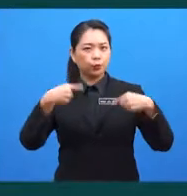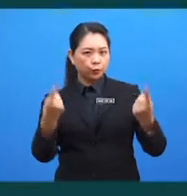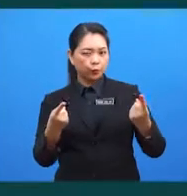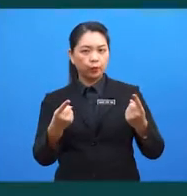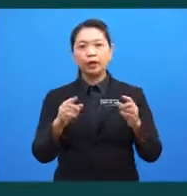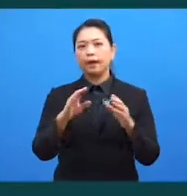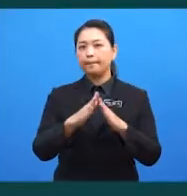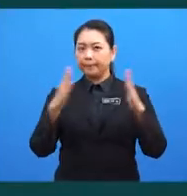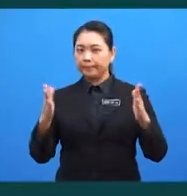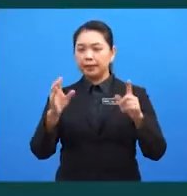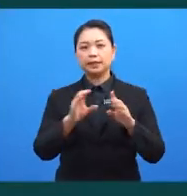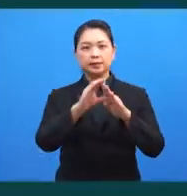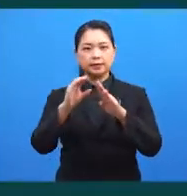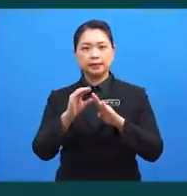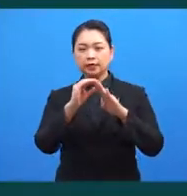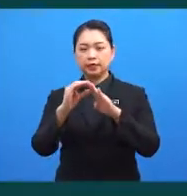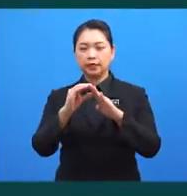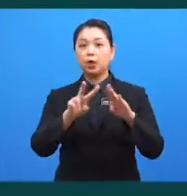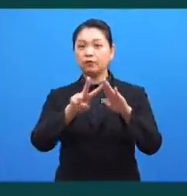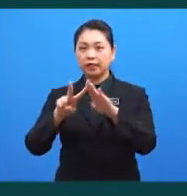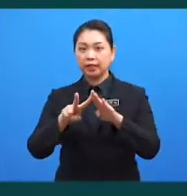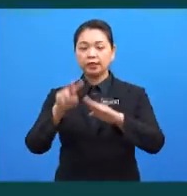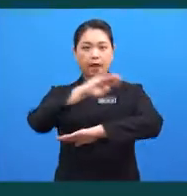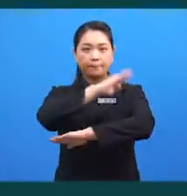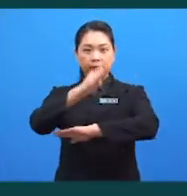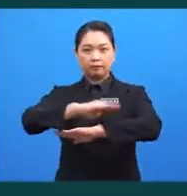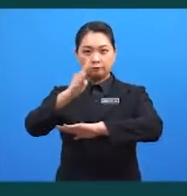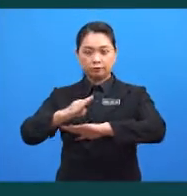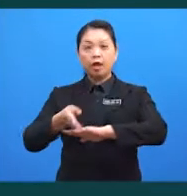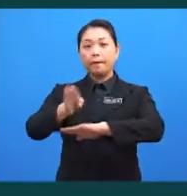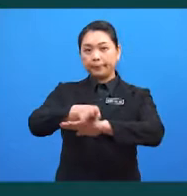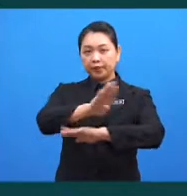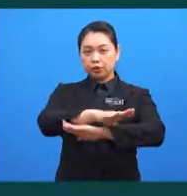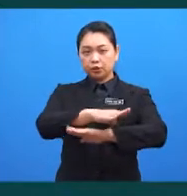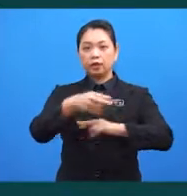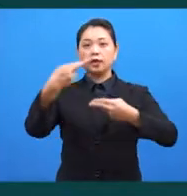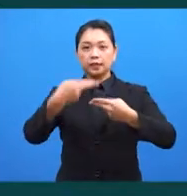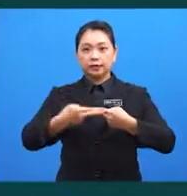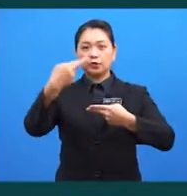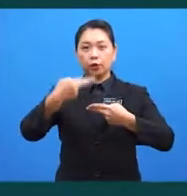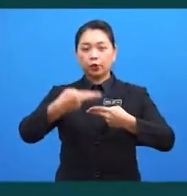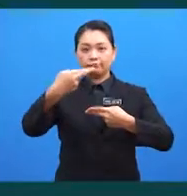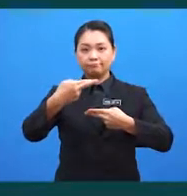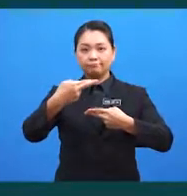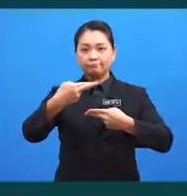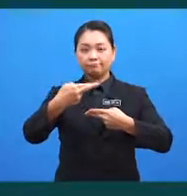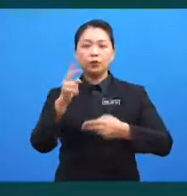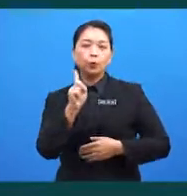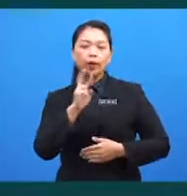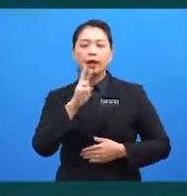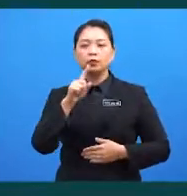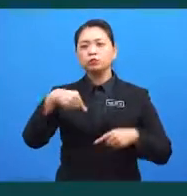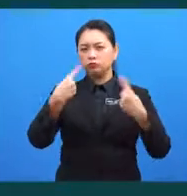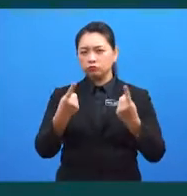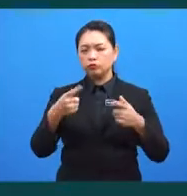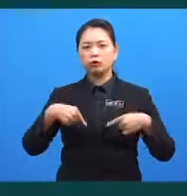city, a village, a mountain, the beach, a resort. Where are you going to